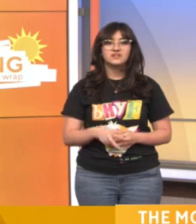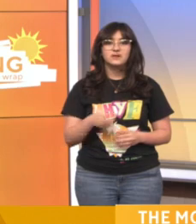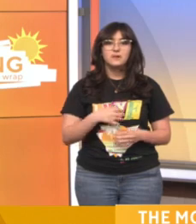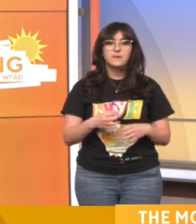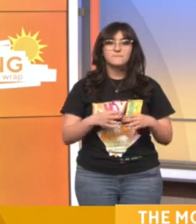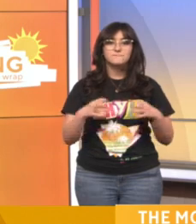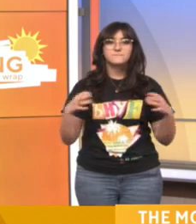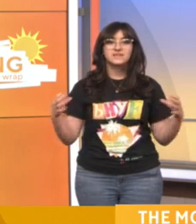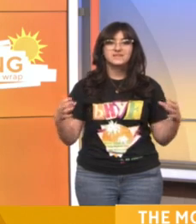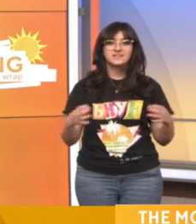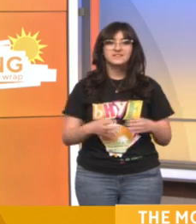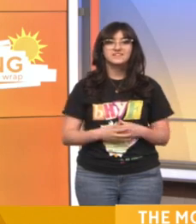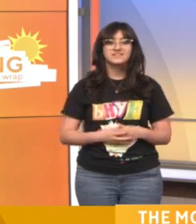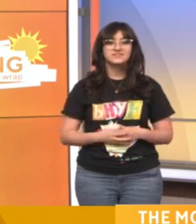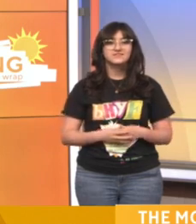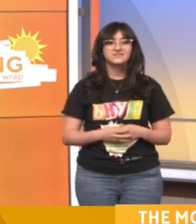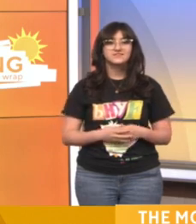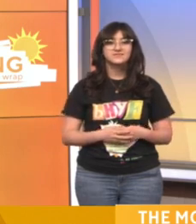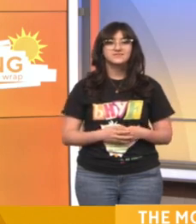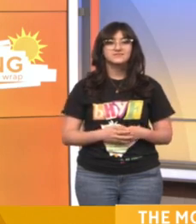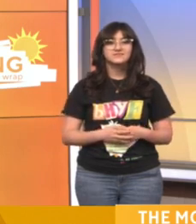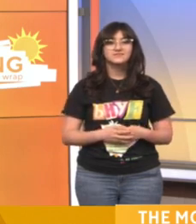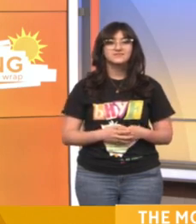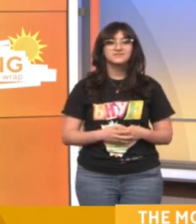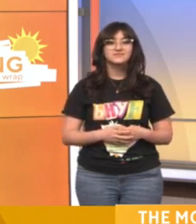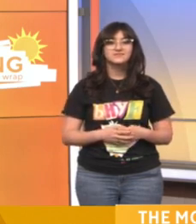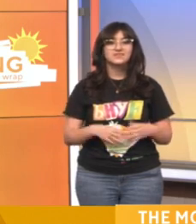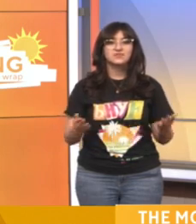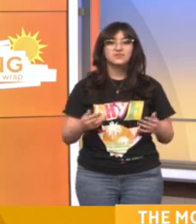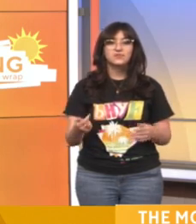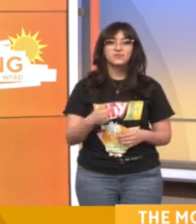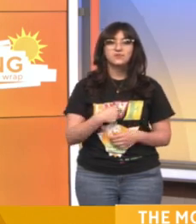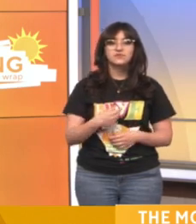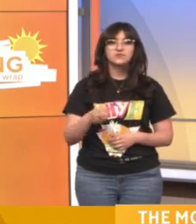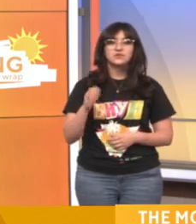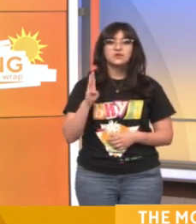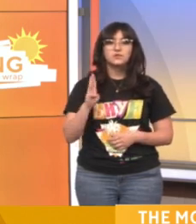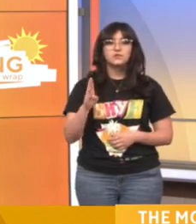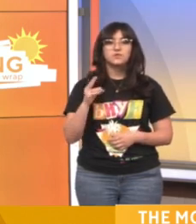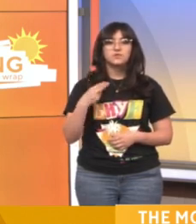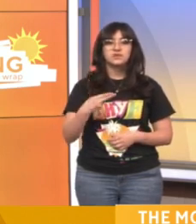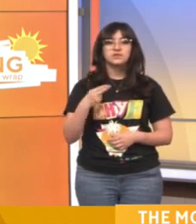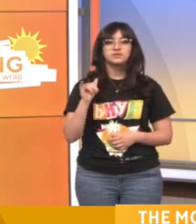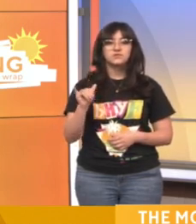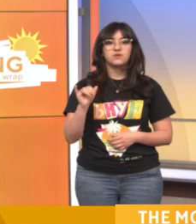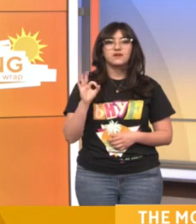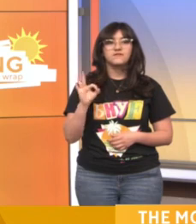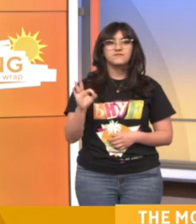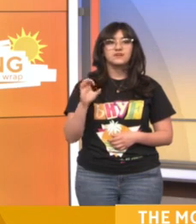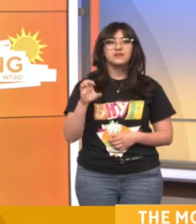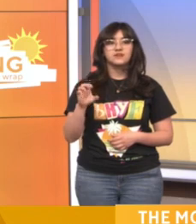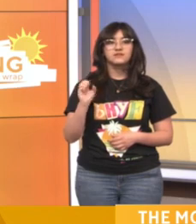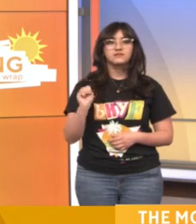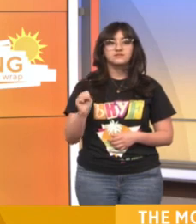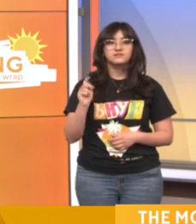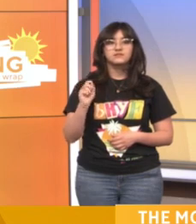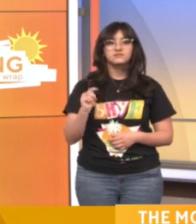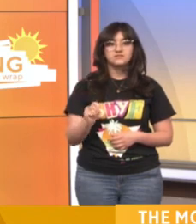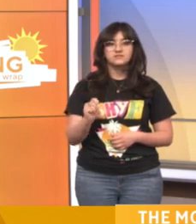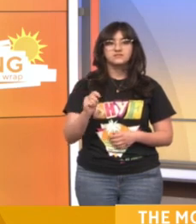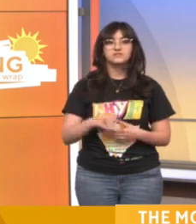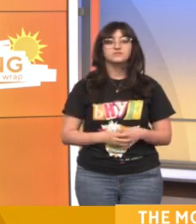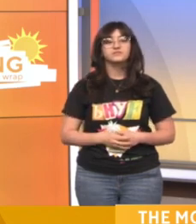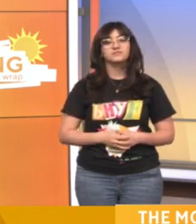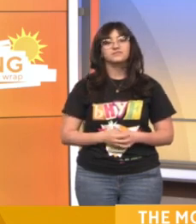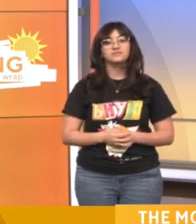of, it coincides really well with kind of what we're doing with the Boyle Heights Youth Fest, because there are few things that you can truly